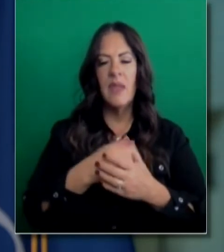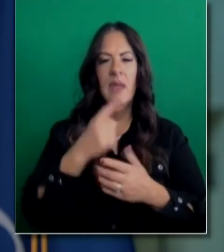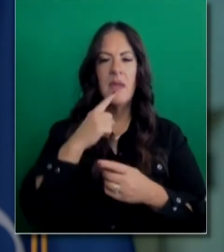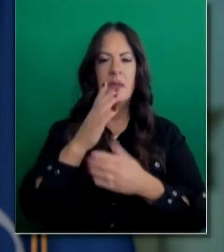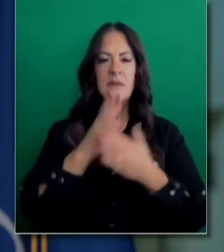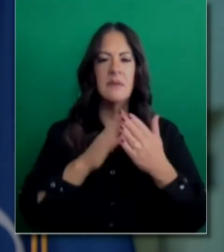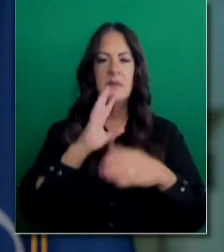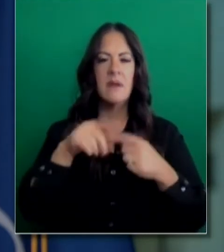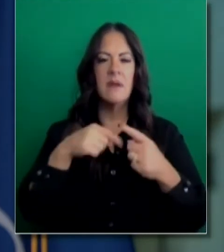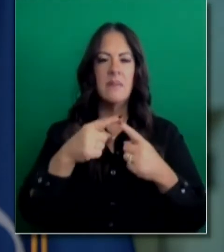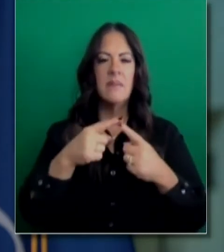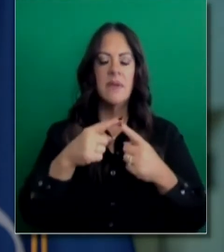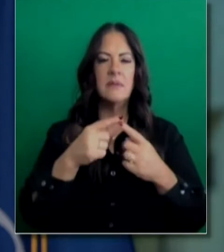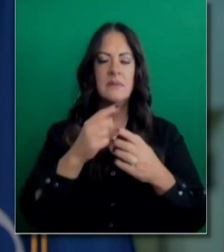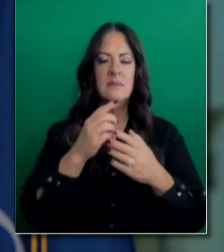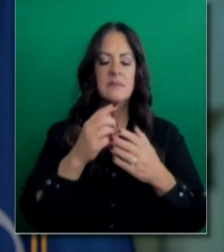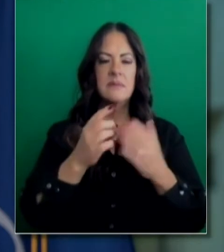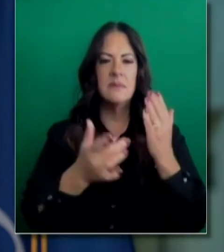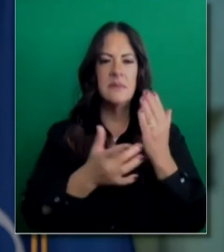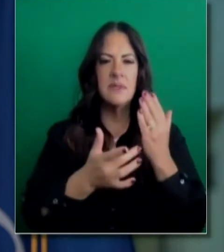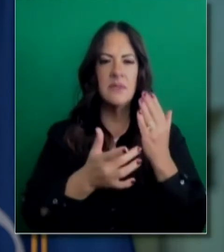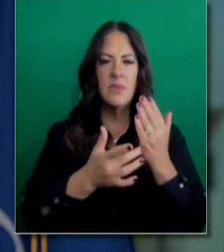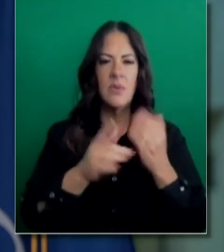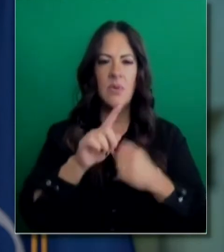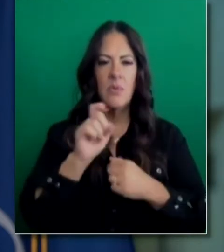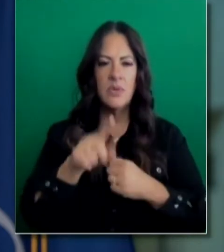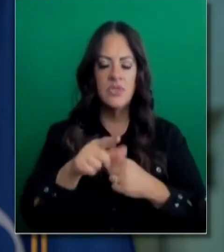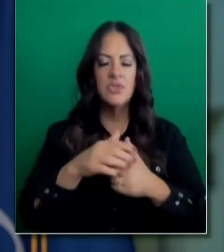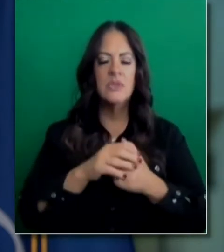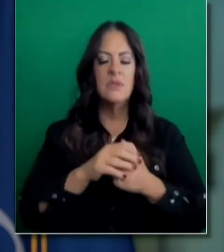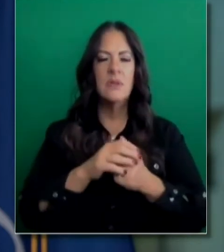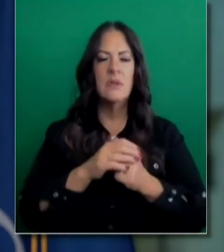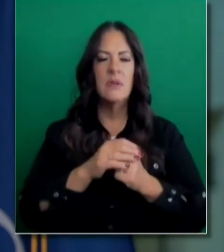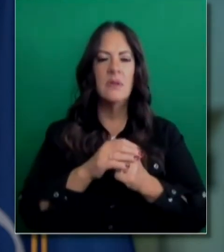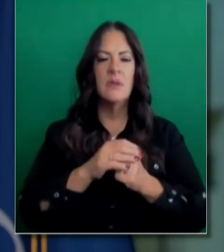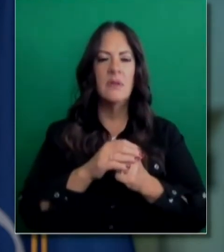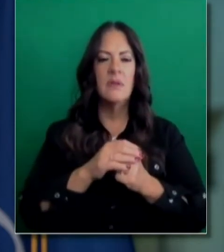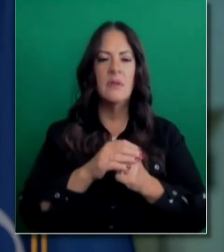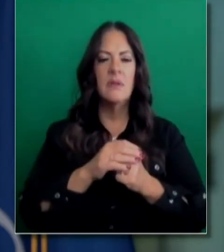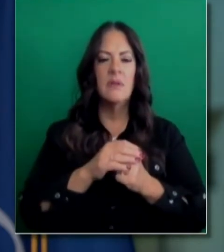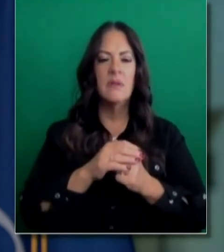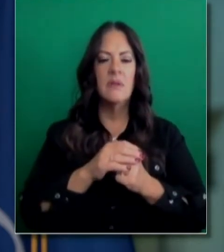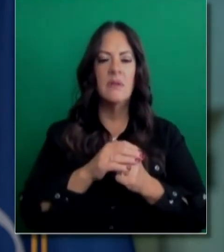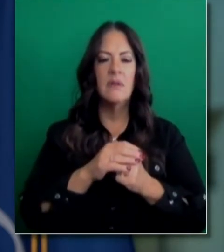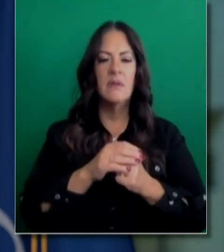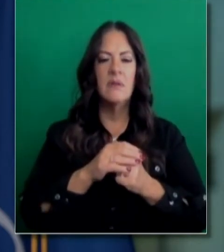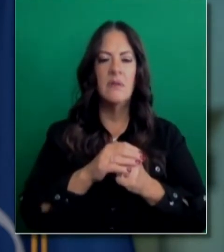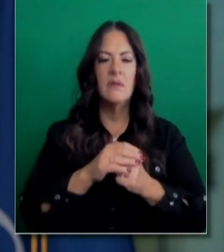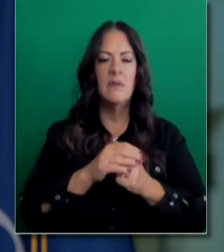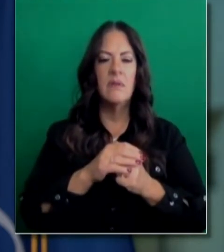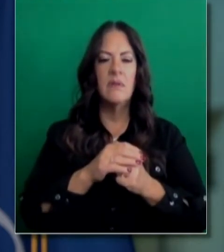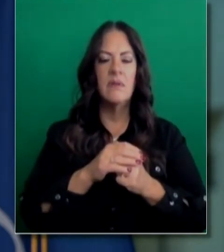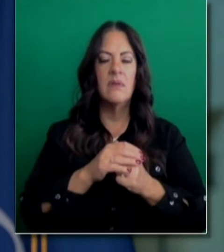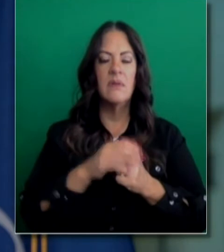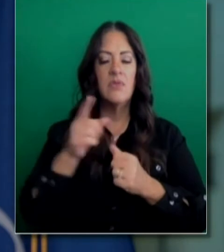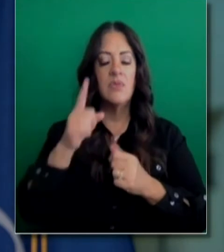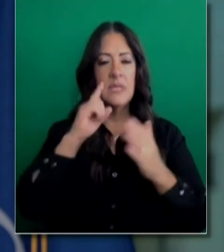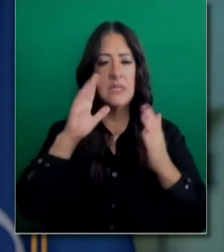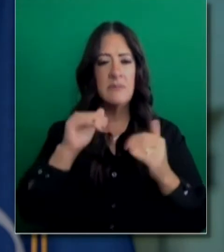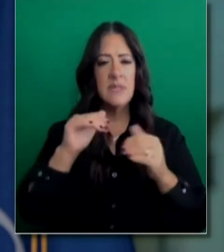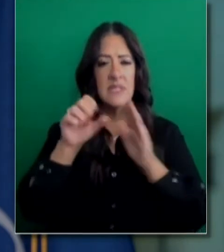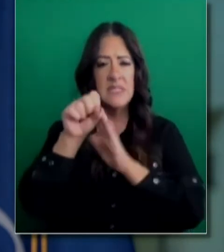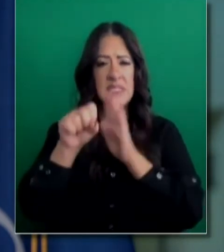them at once. Is the state's fine-tuned approach, looking not just at age, but at occupations and other